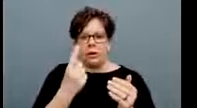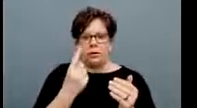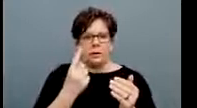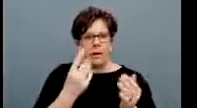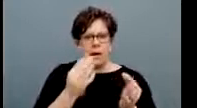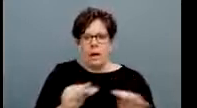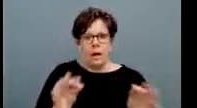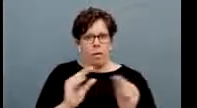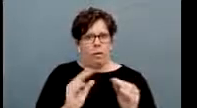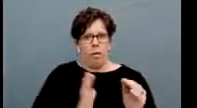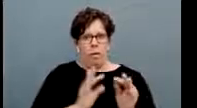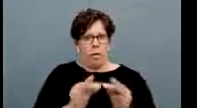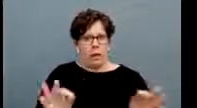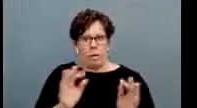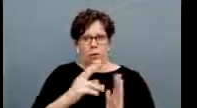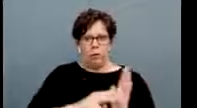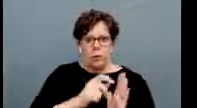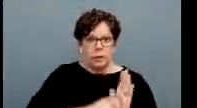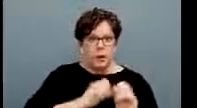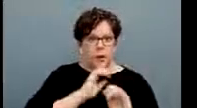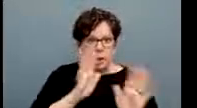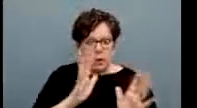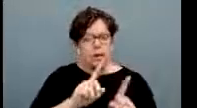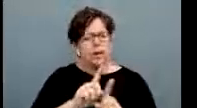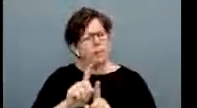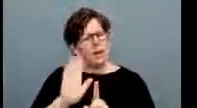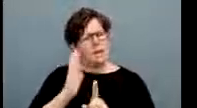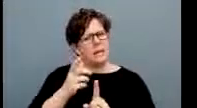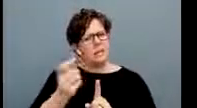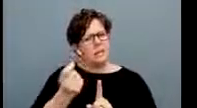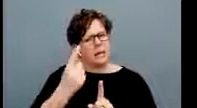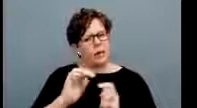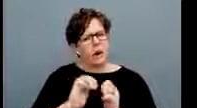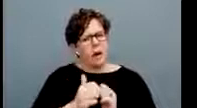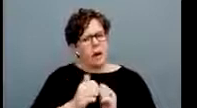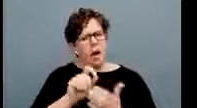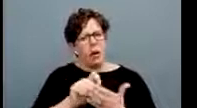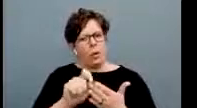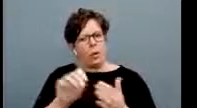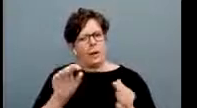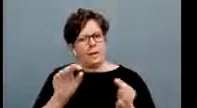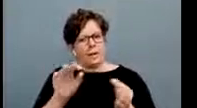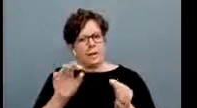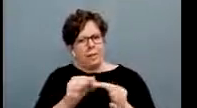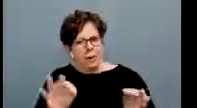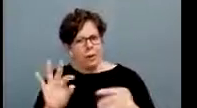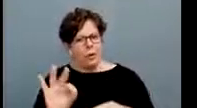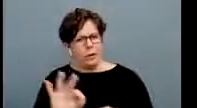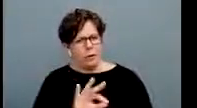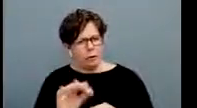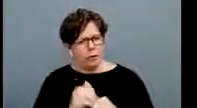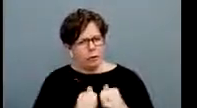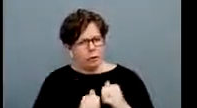language. He did, however, show an incredibly nuanced understanding of the way in which written language functions. He